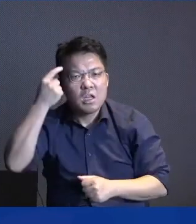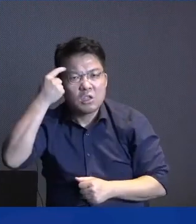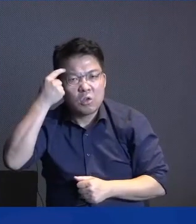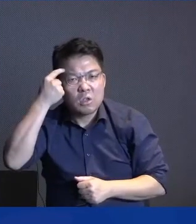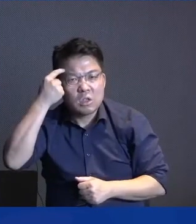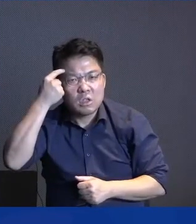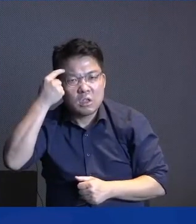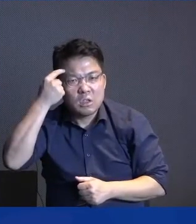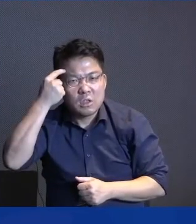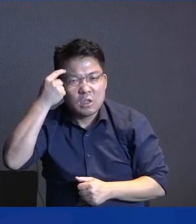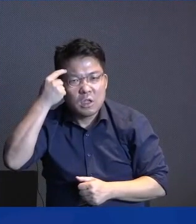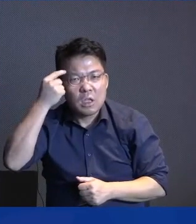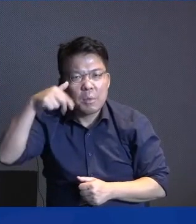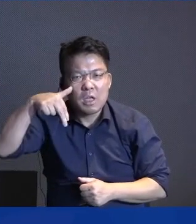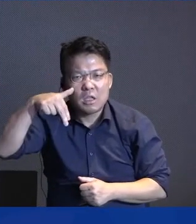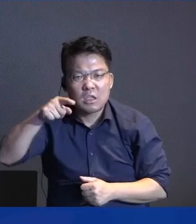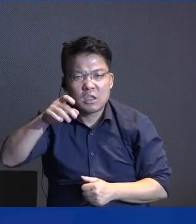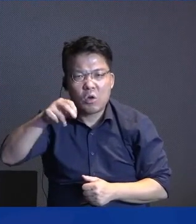and they're